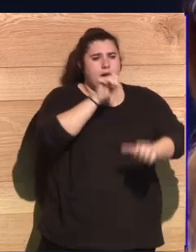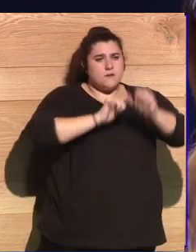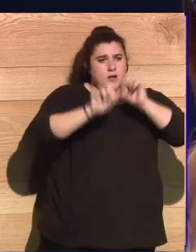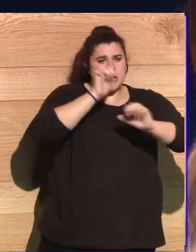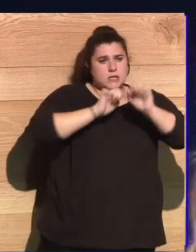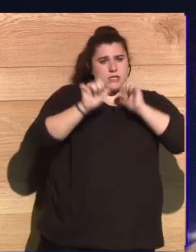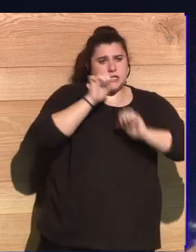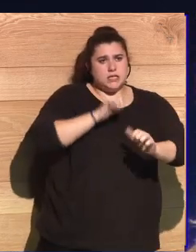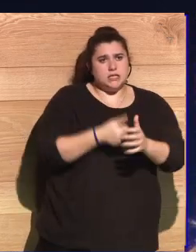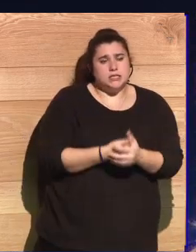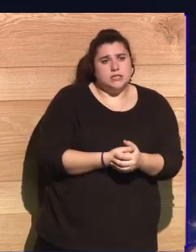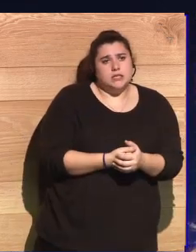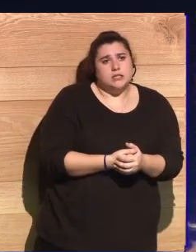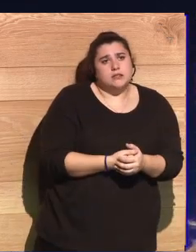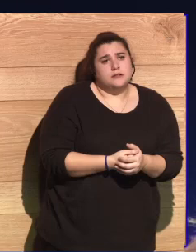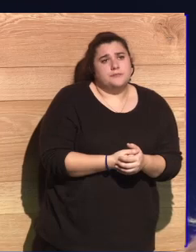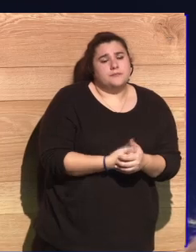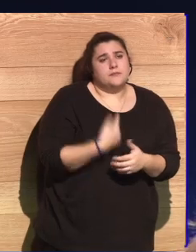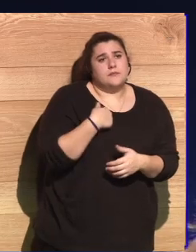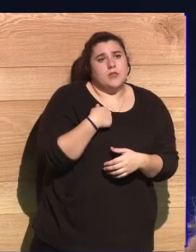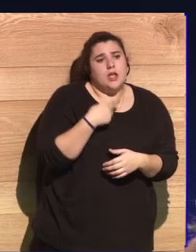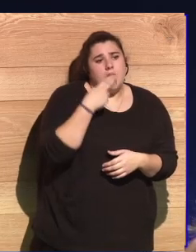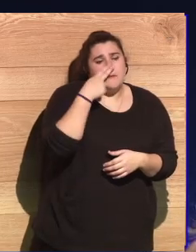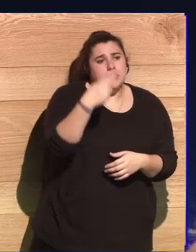after I